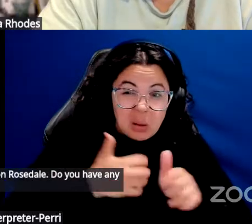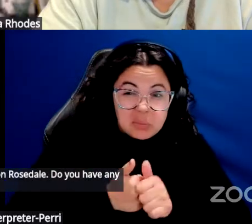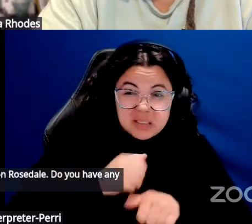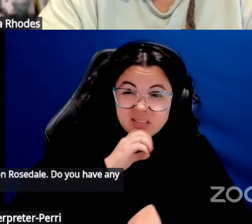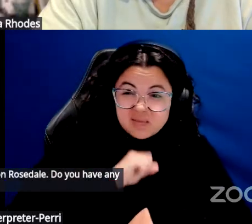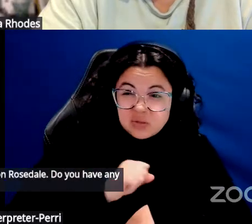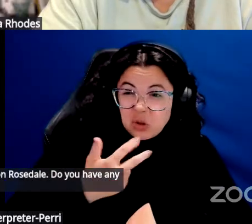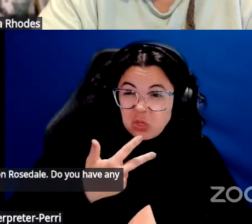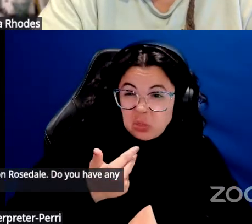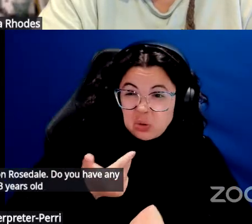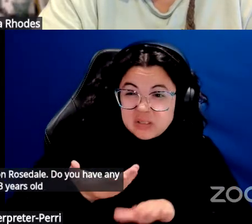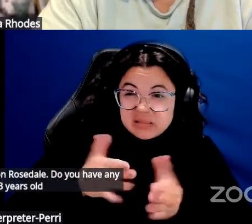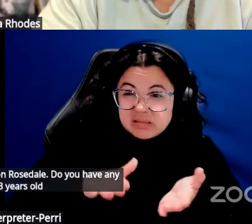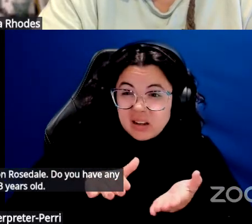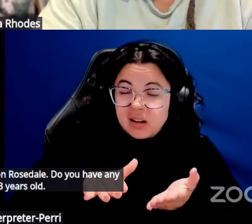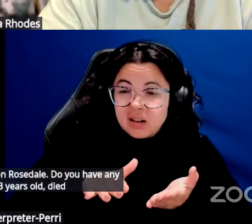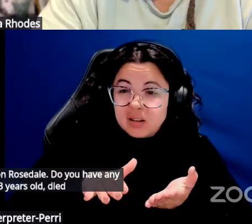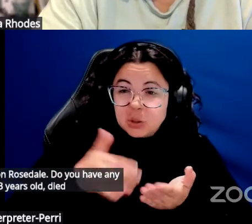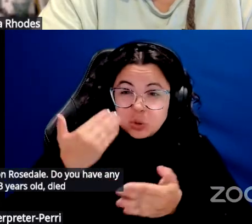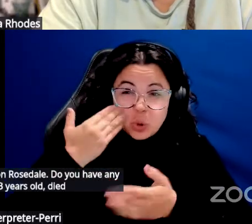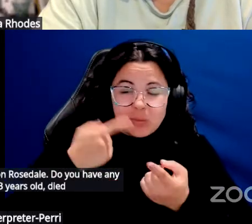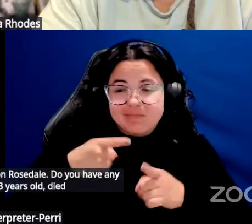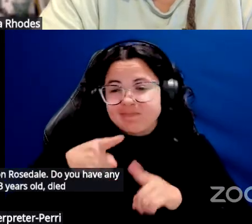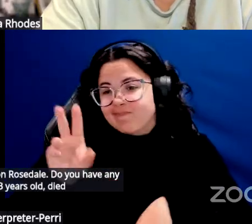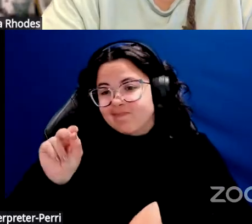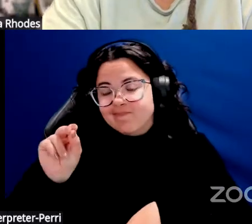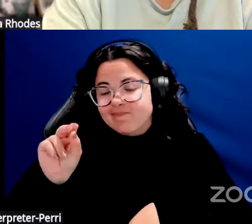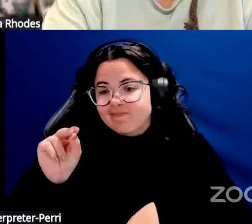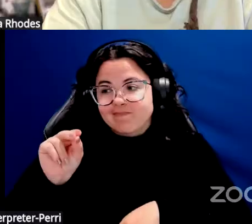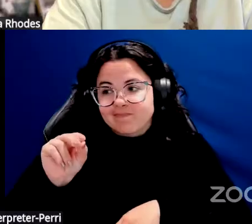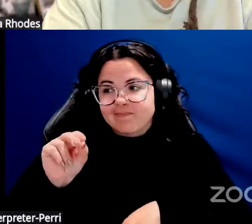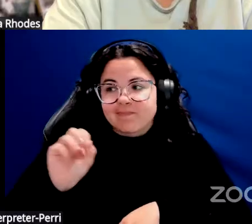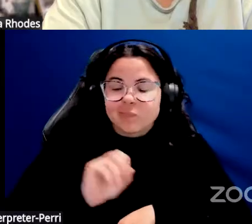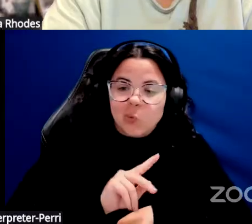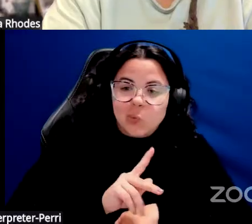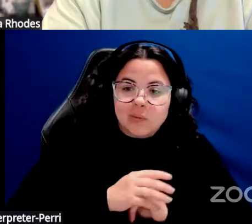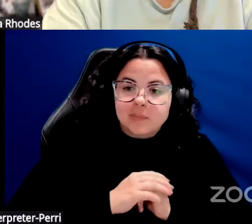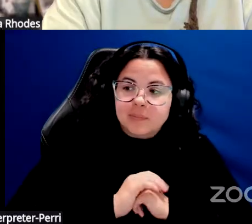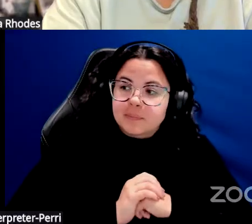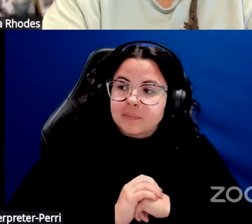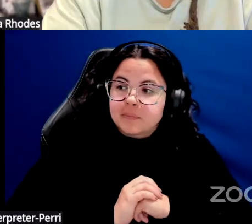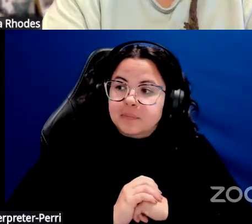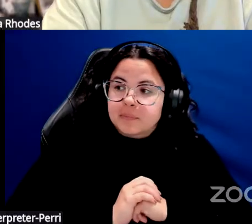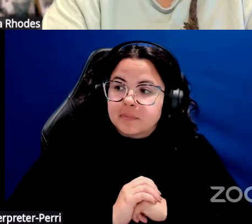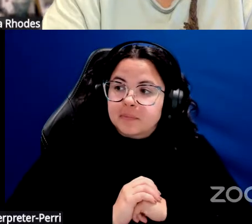years old died? No, I do not. Okay.